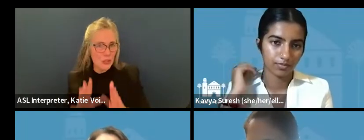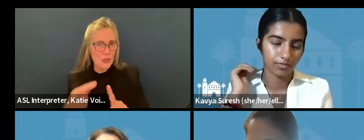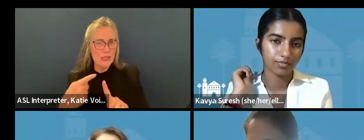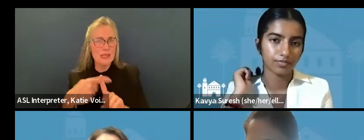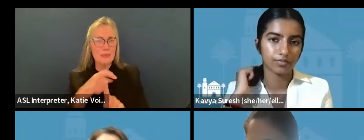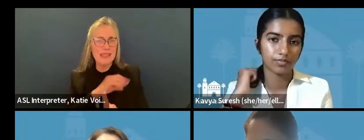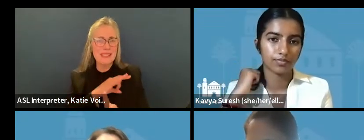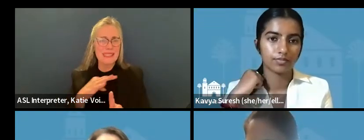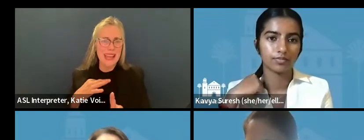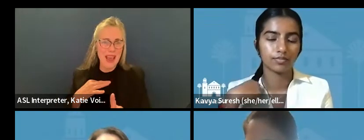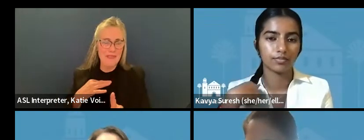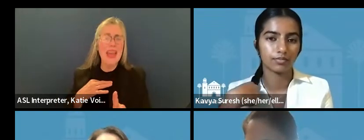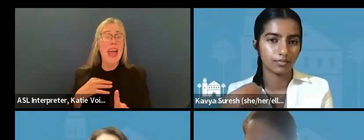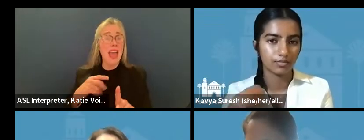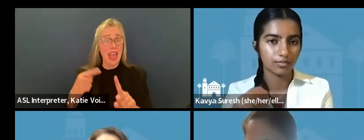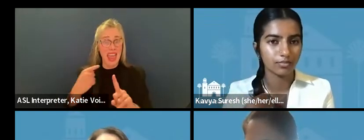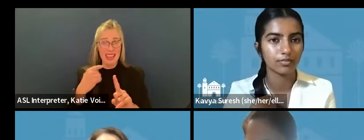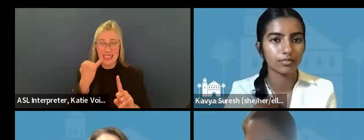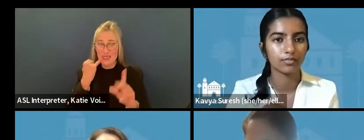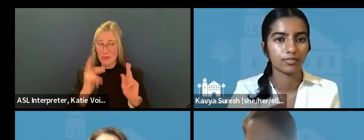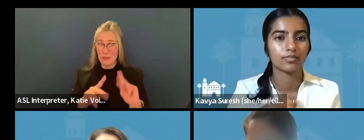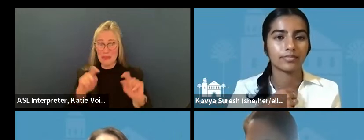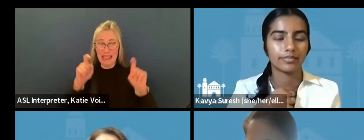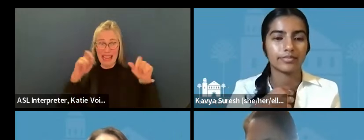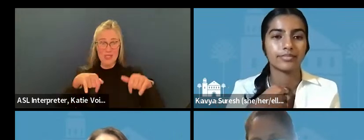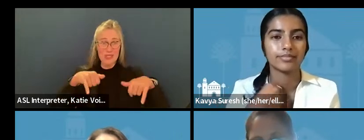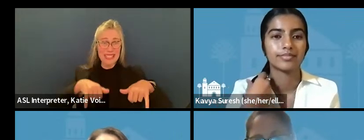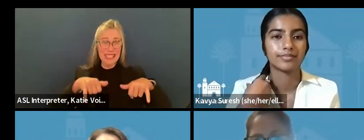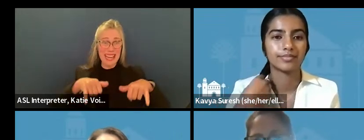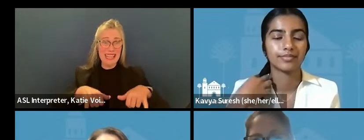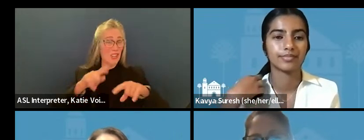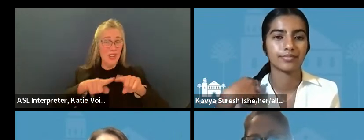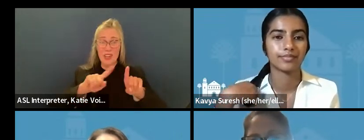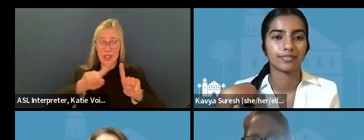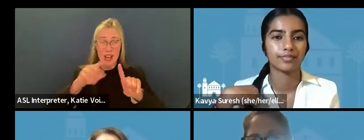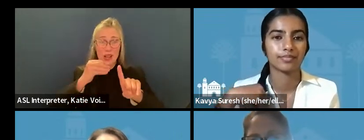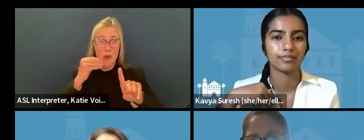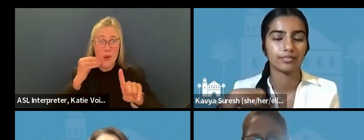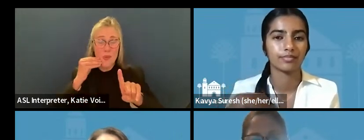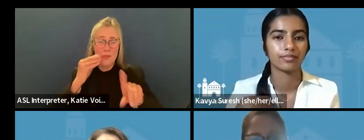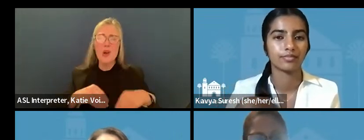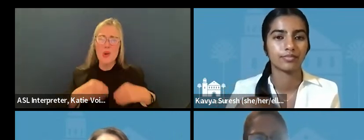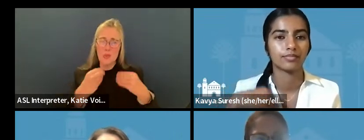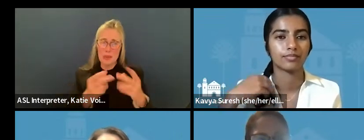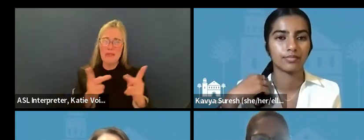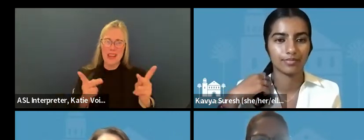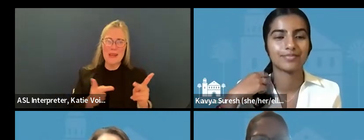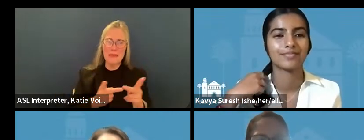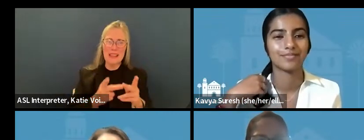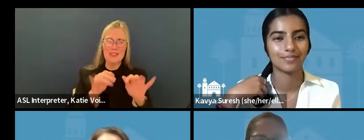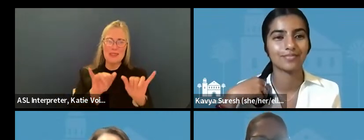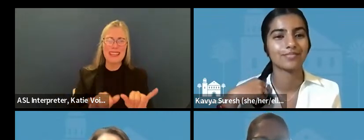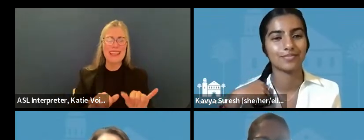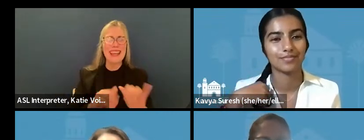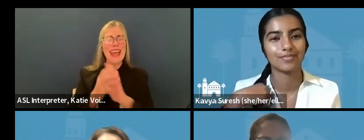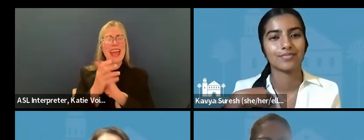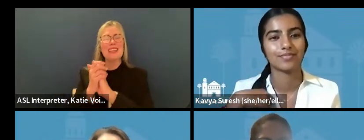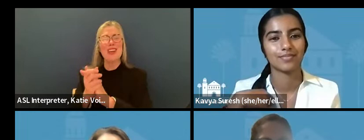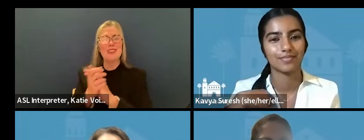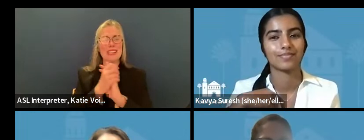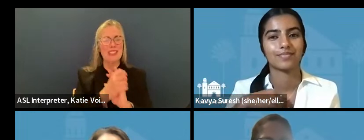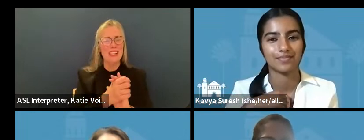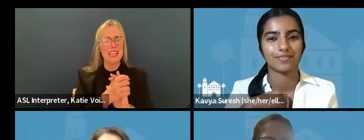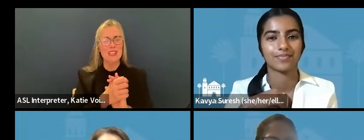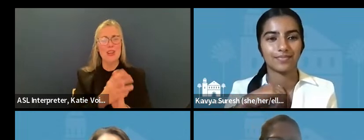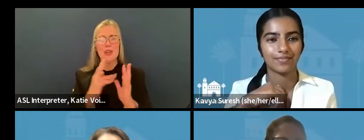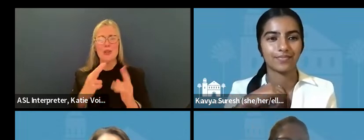space for those who had to stay here. So appreciate that much. And then certainly concluding it with congratulations to all the heroes of the heart. Always good to see